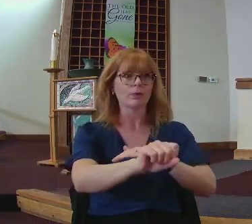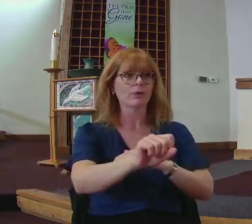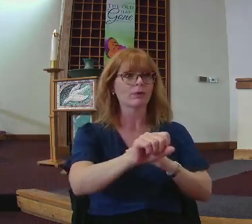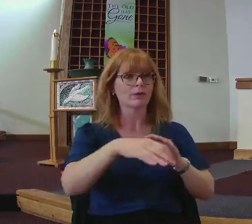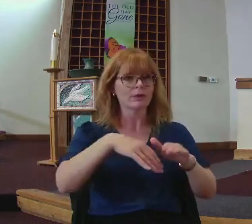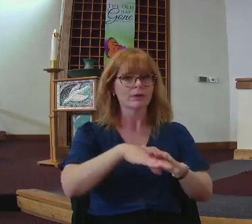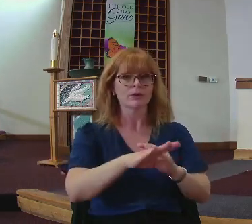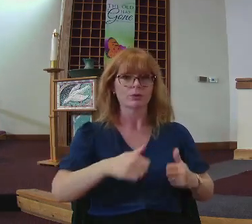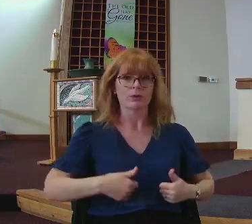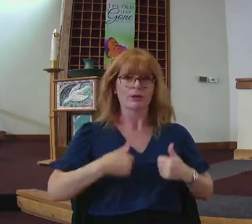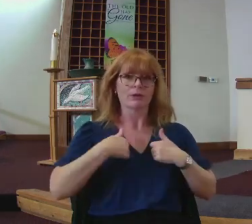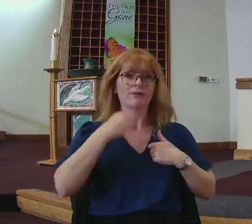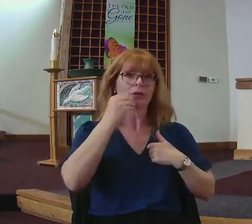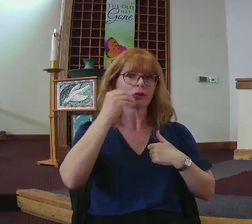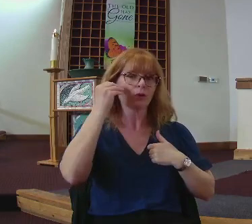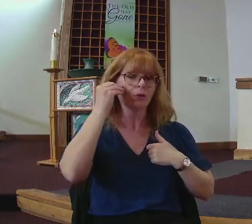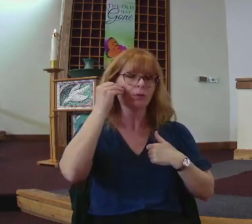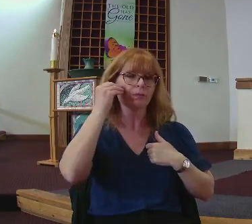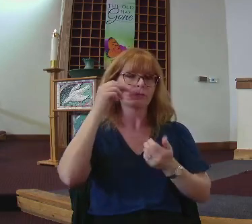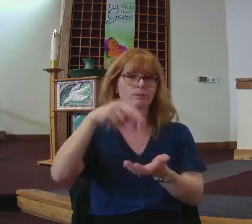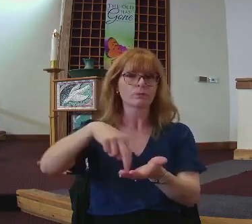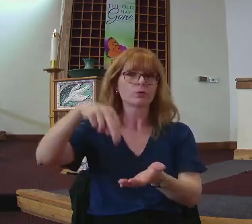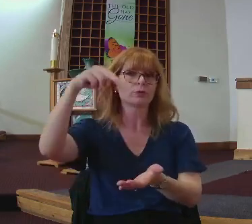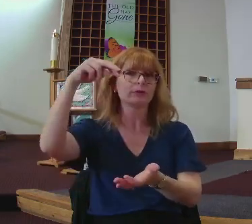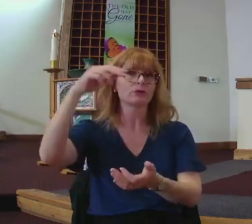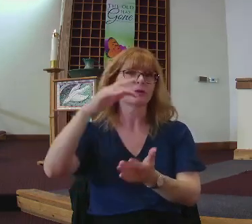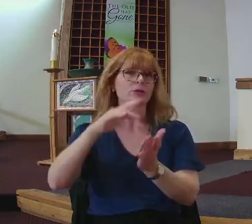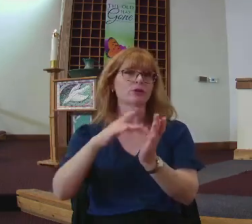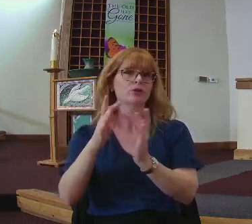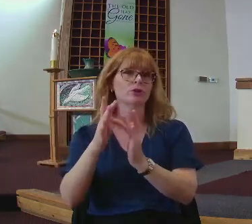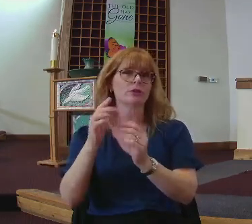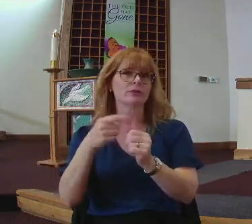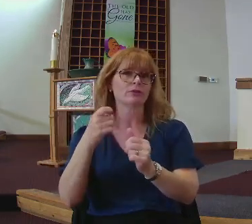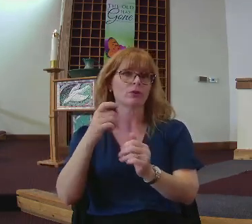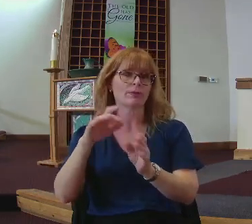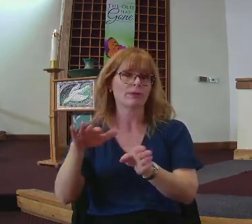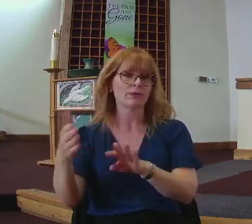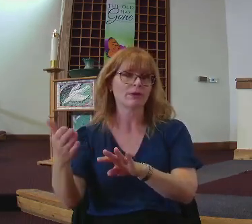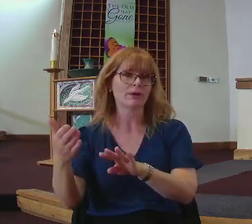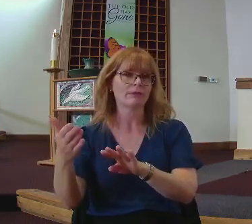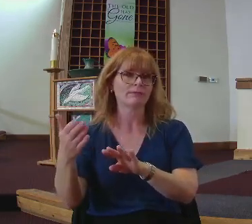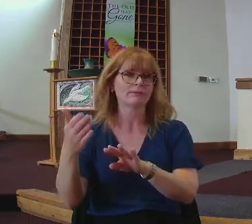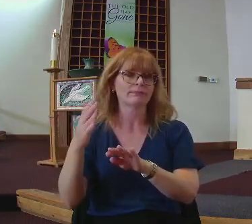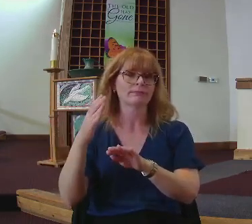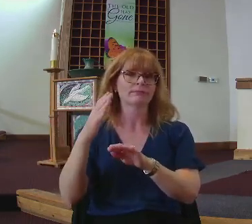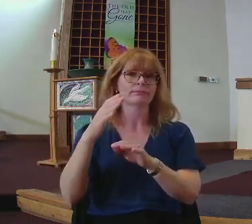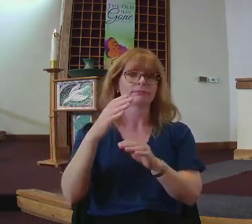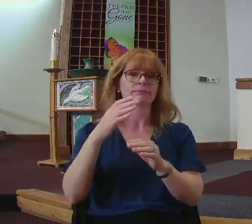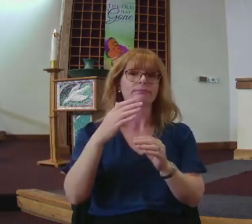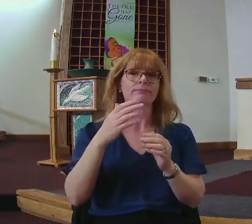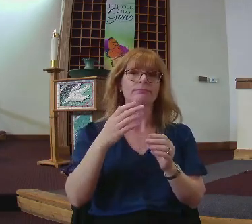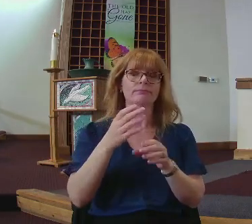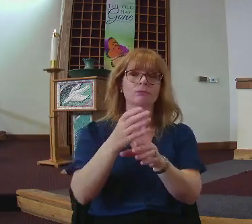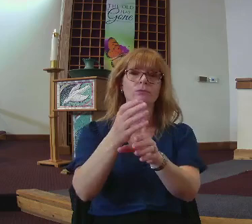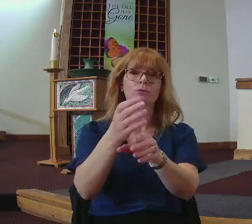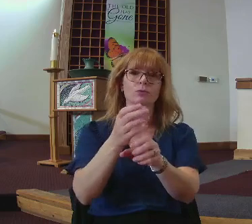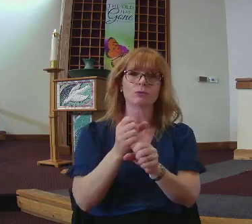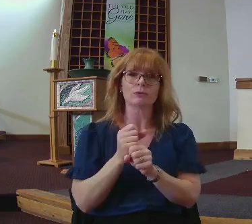hope through the resurrection of Jesus Christ from the dead, and into an inheritance that is